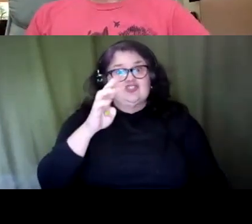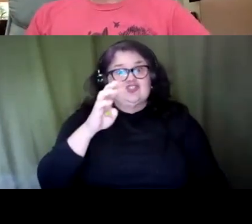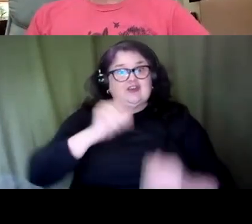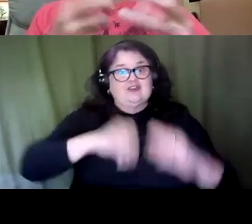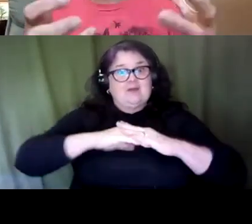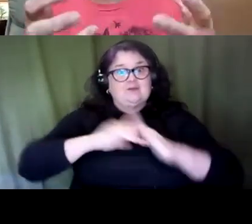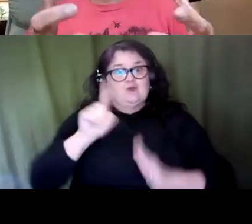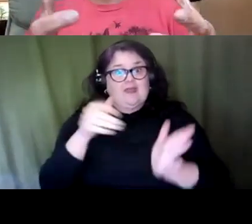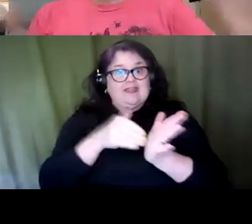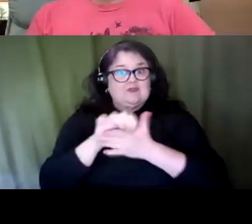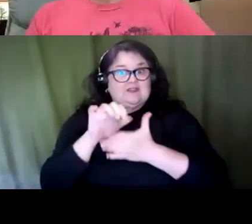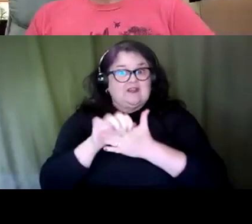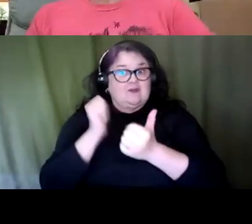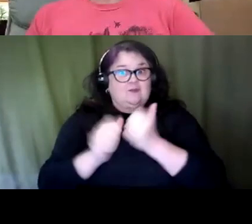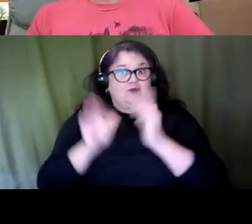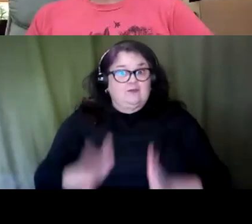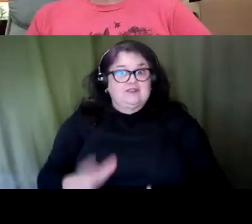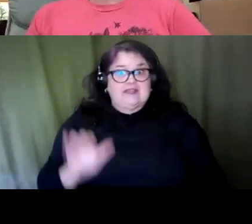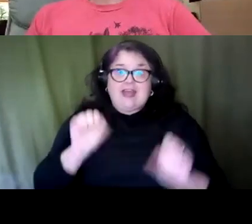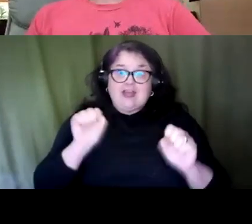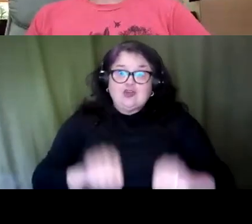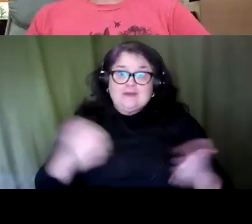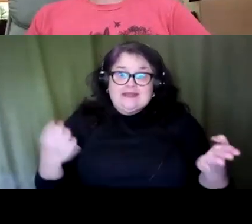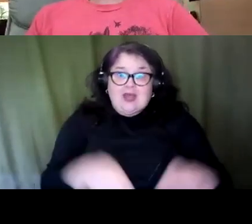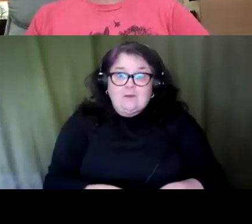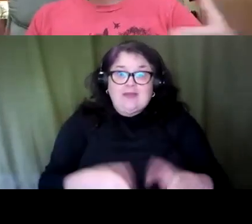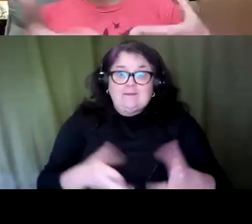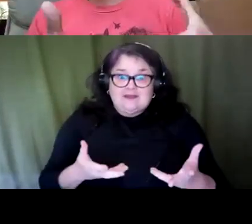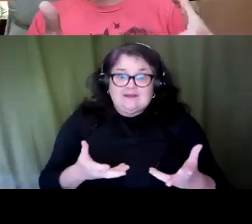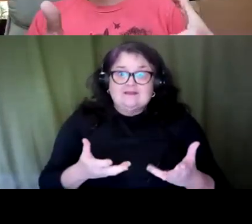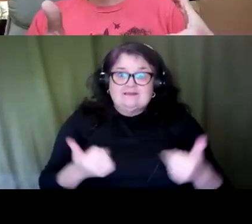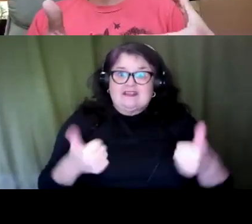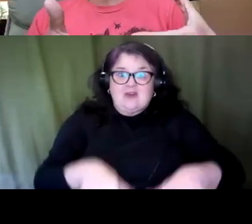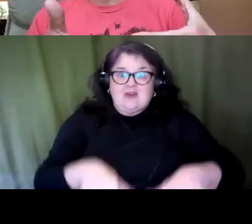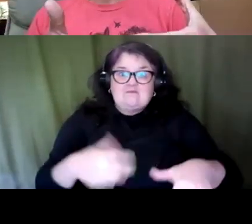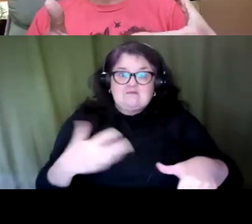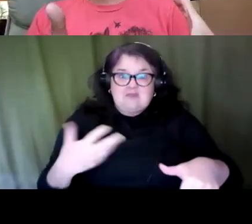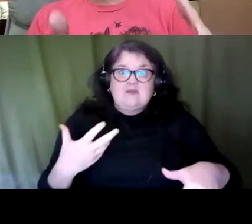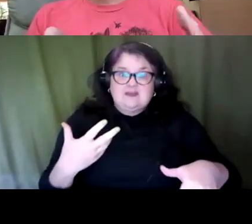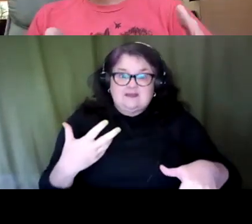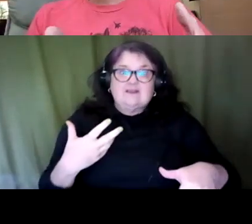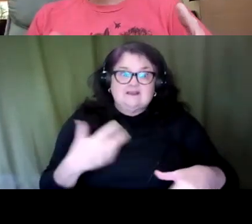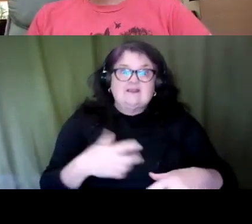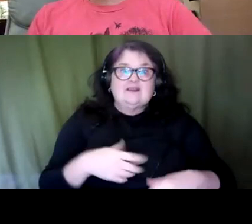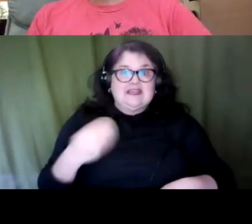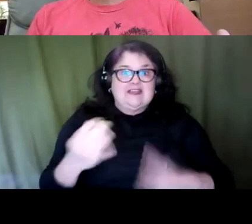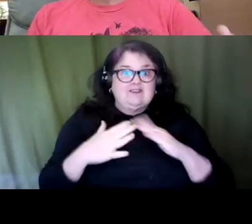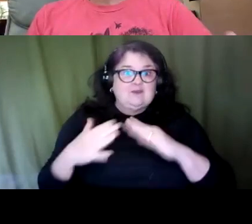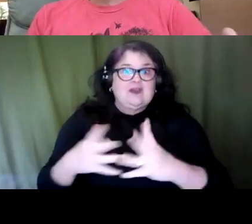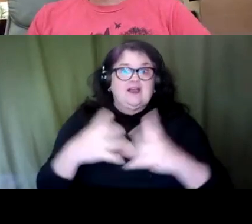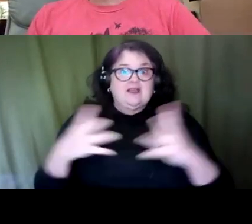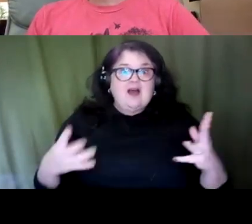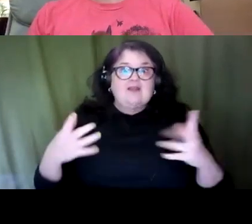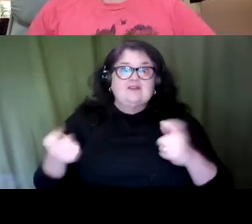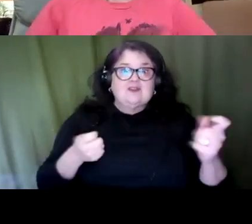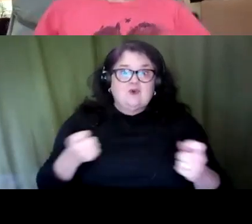that's powerful because that could be a down payment. That gives the community a lot more control over being able to finance its